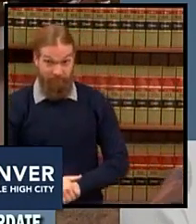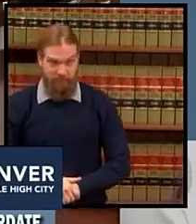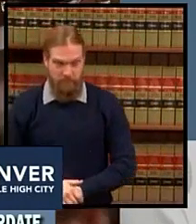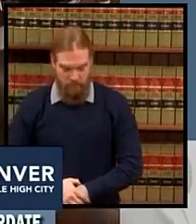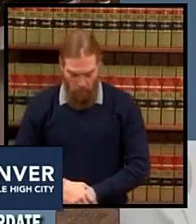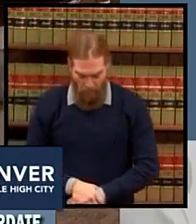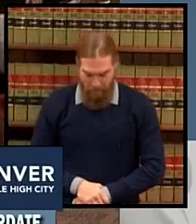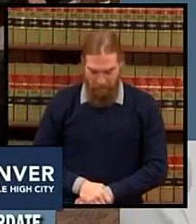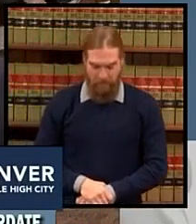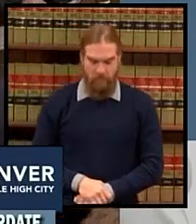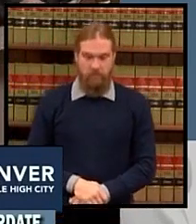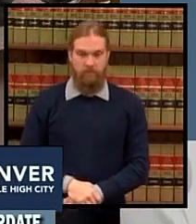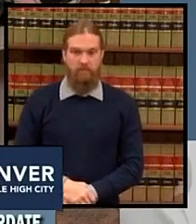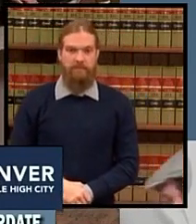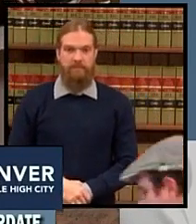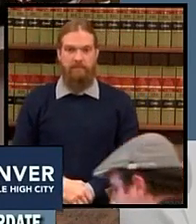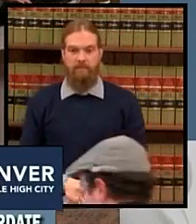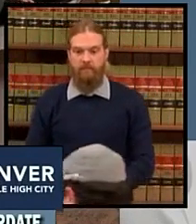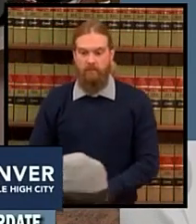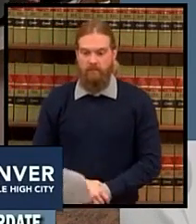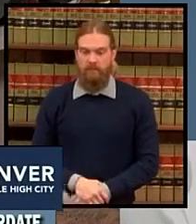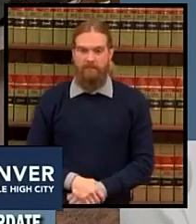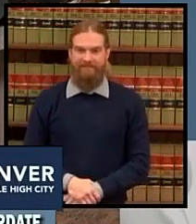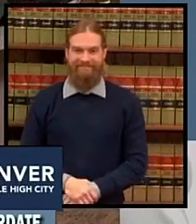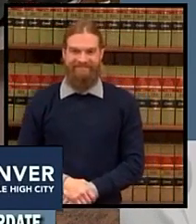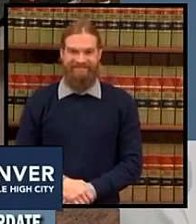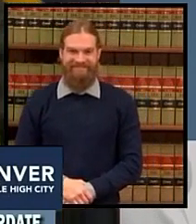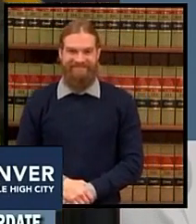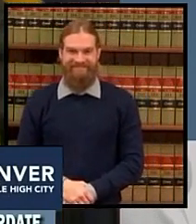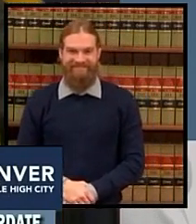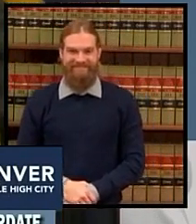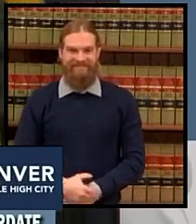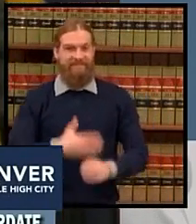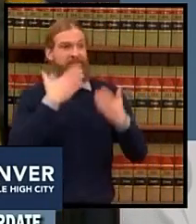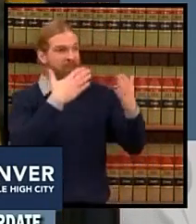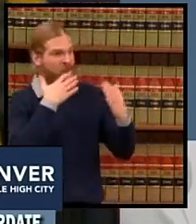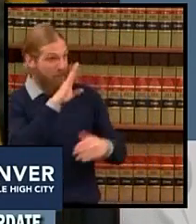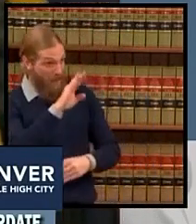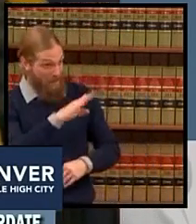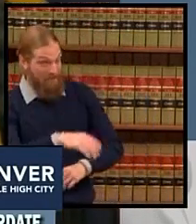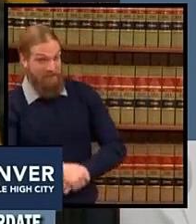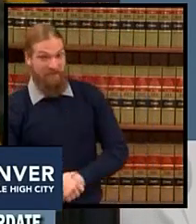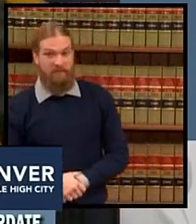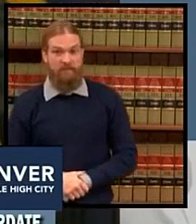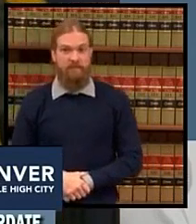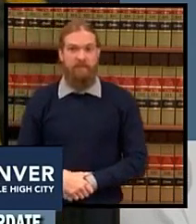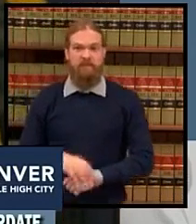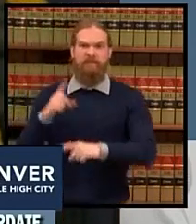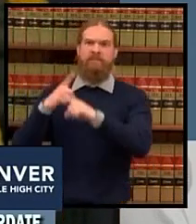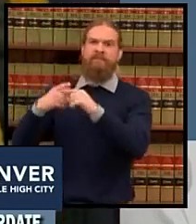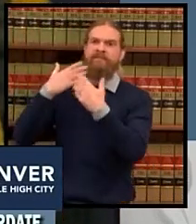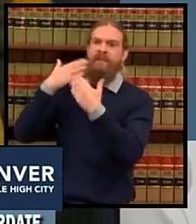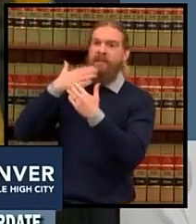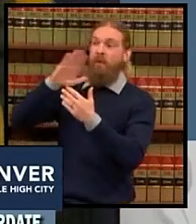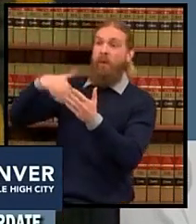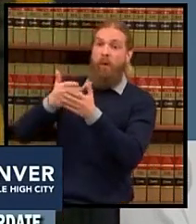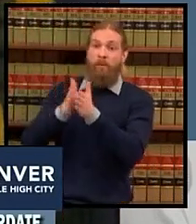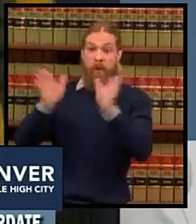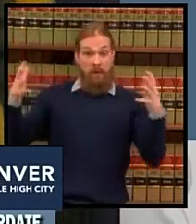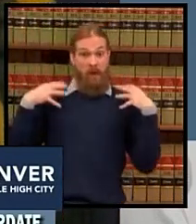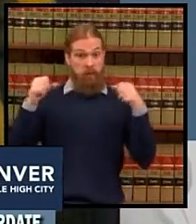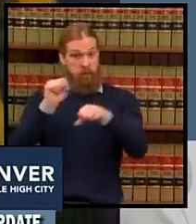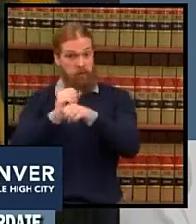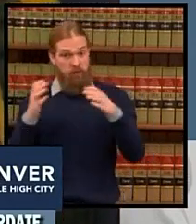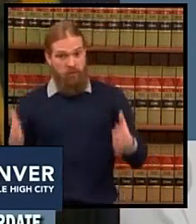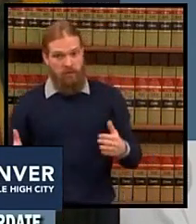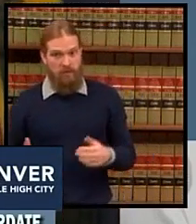Thank you, Bob. And I want to make sure that we thank all of our public health workers, certainly here in the city and